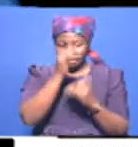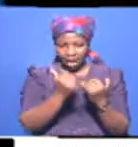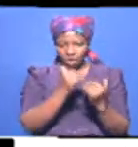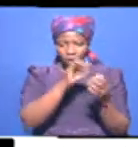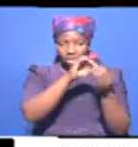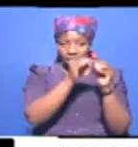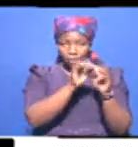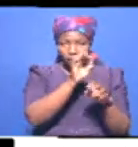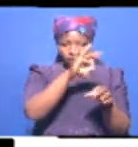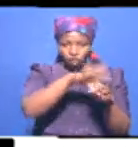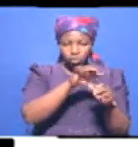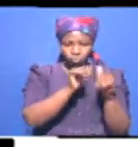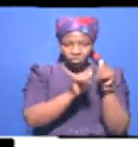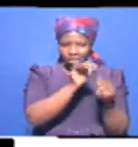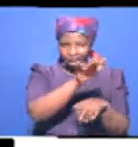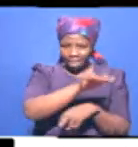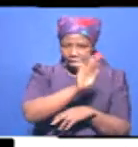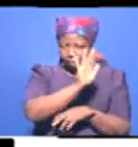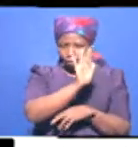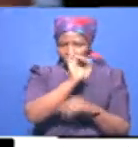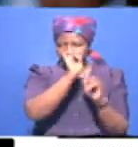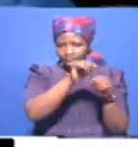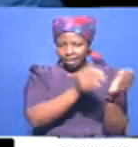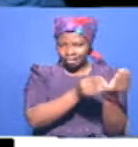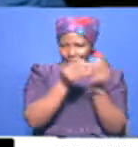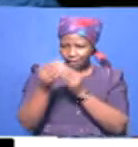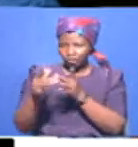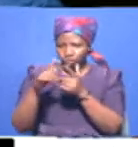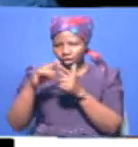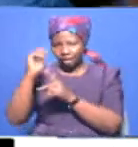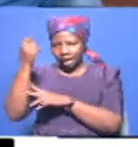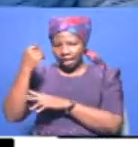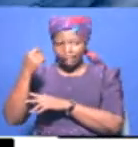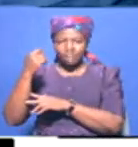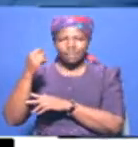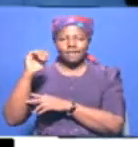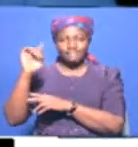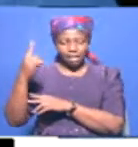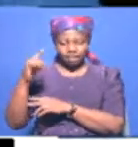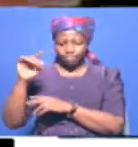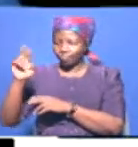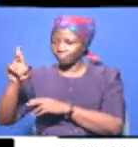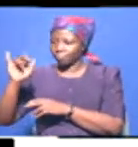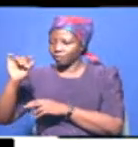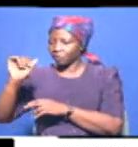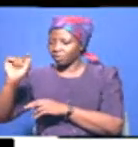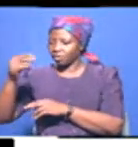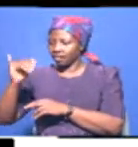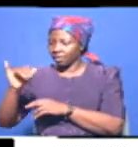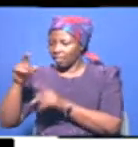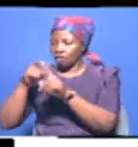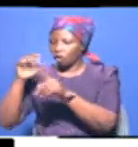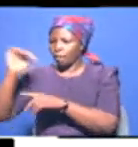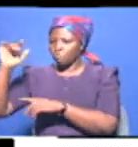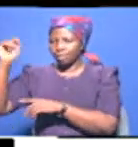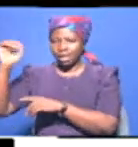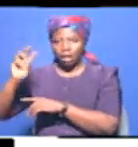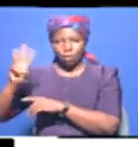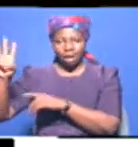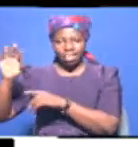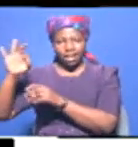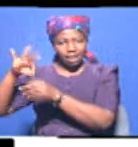Mount Kenya East can deliver towards Kenya Kwanza, as compared to Rigathi Gachagua, who comes from Mount Kenya West, and the sizable number of votes